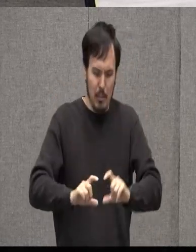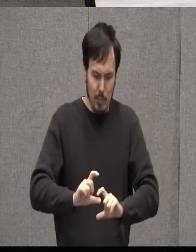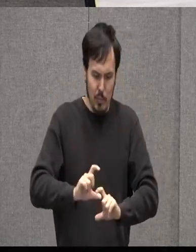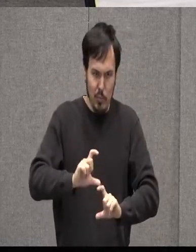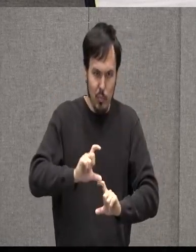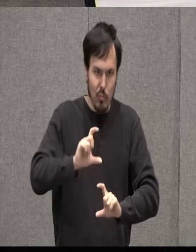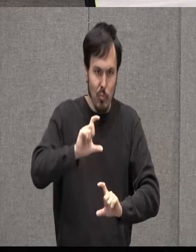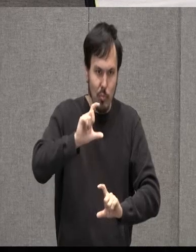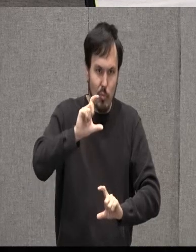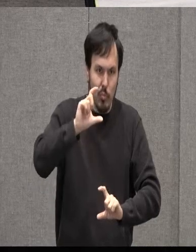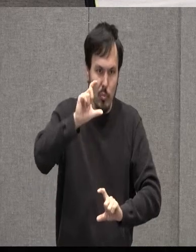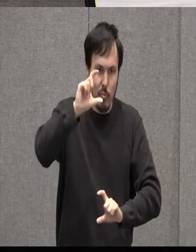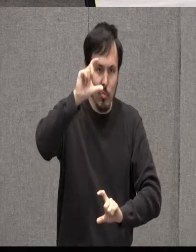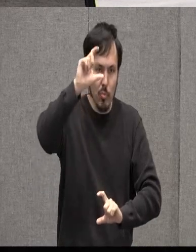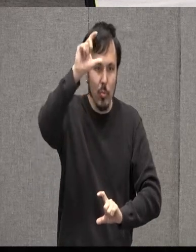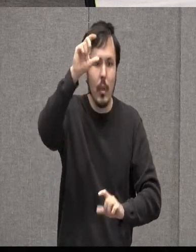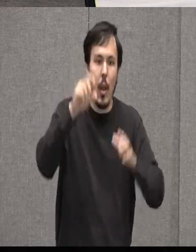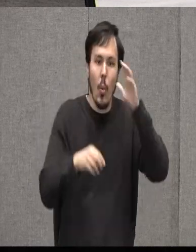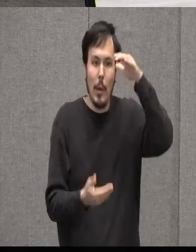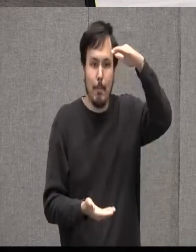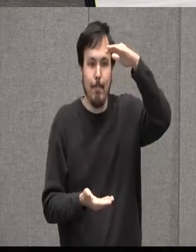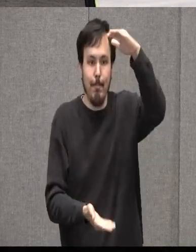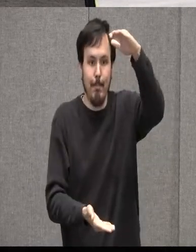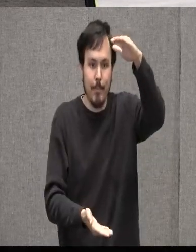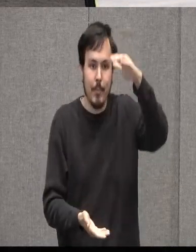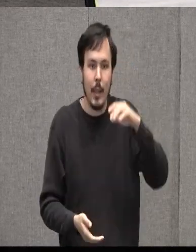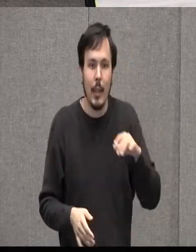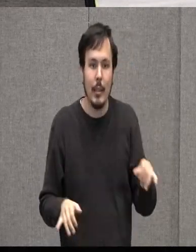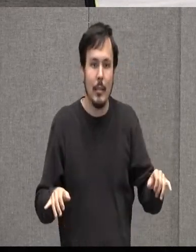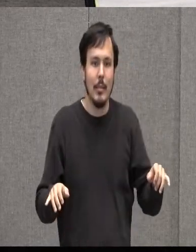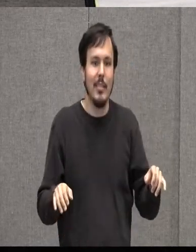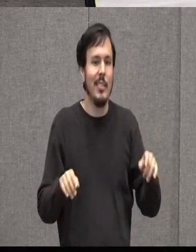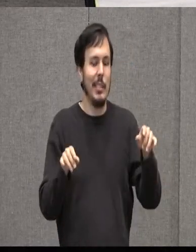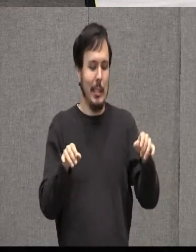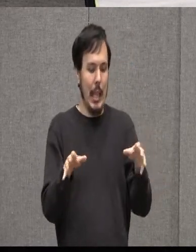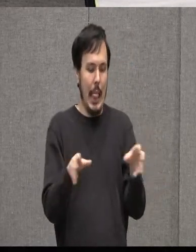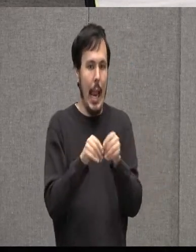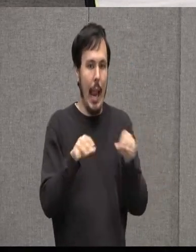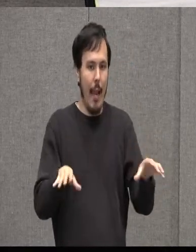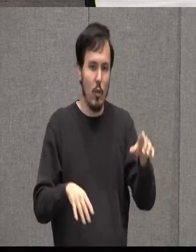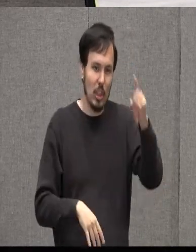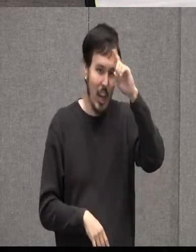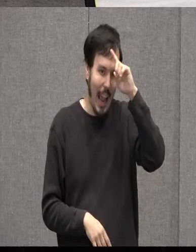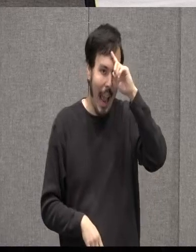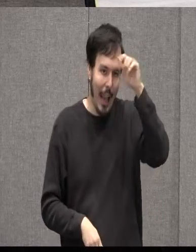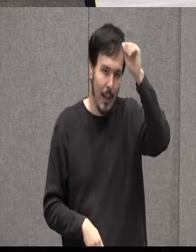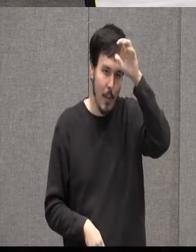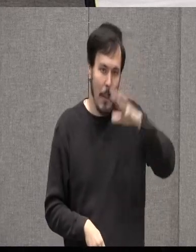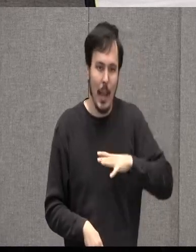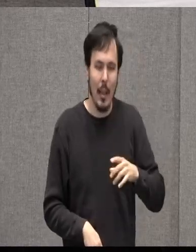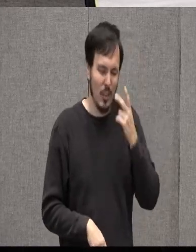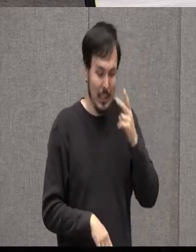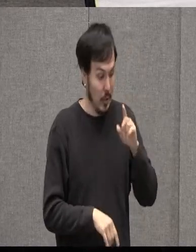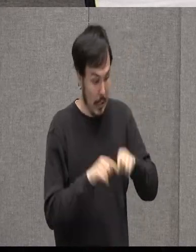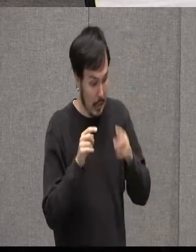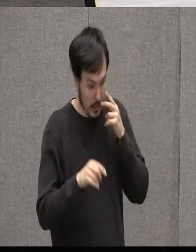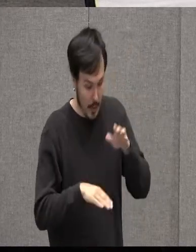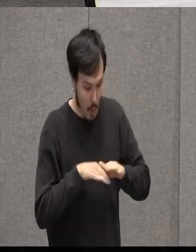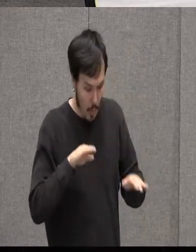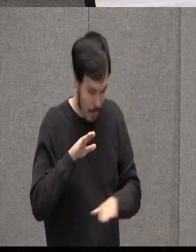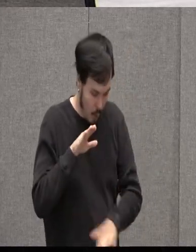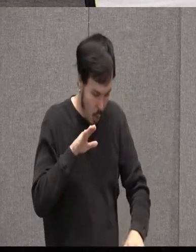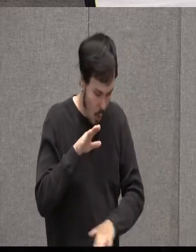found out about 66 inches. So now I think we might have enough information to try to figure out